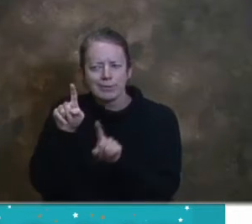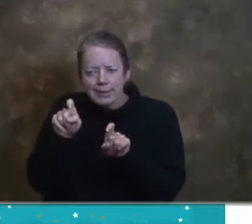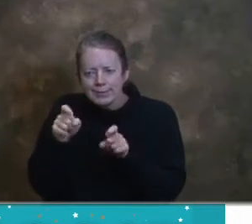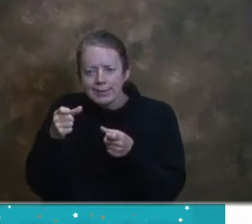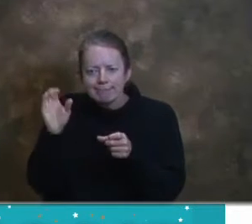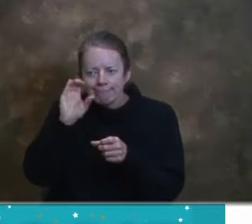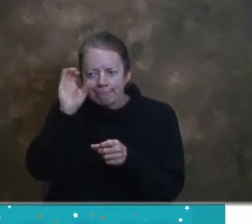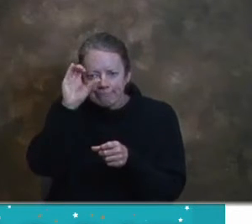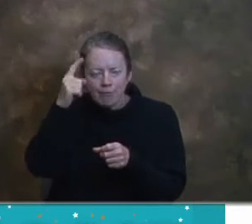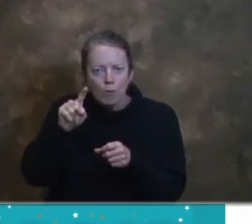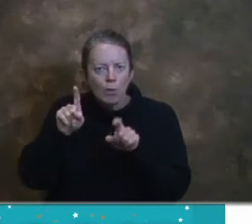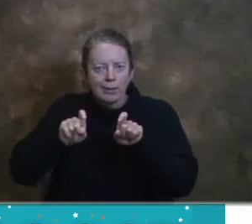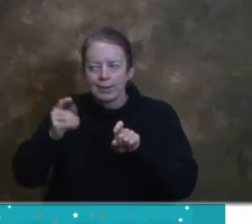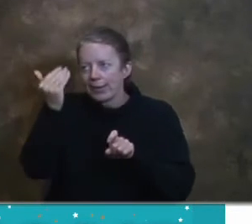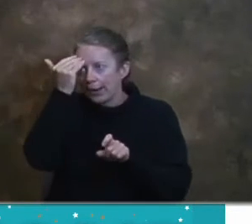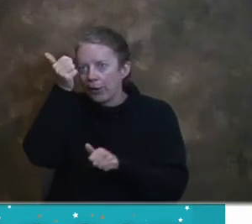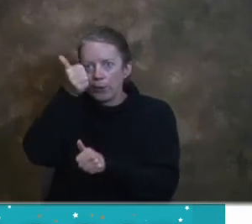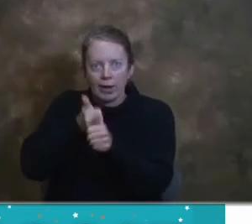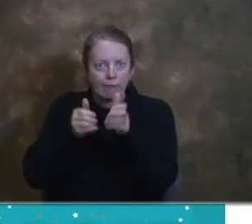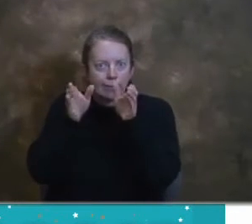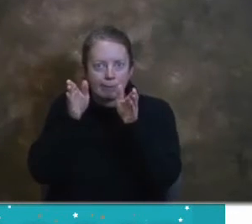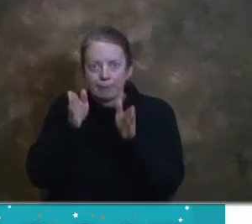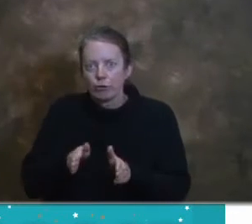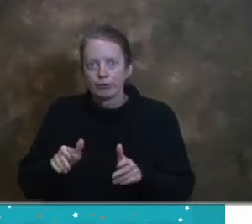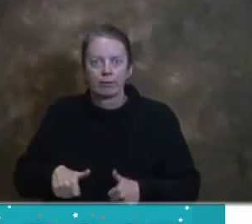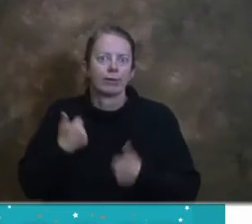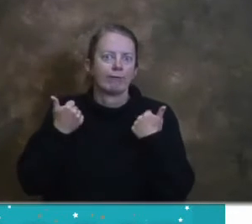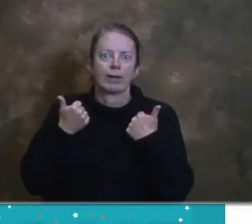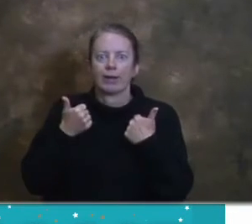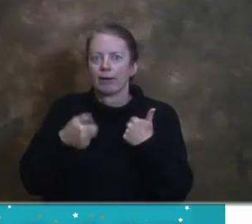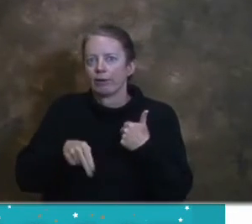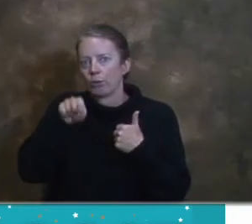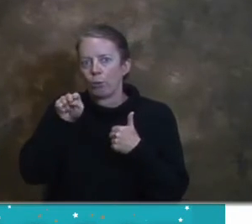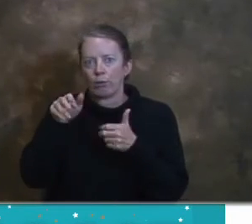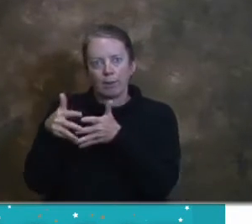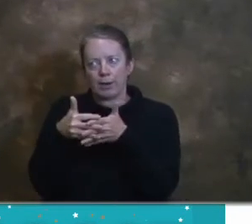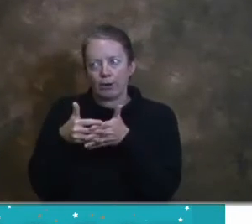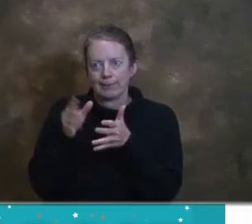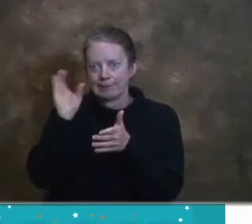every person in North America is trying to find one right now.